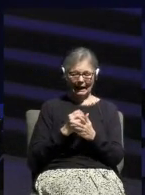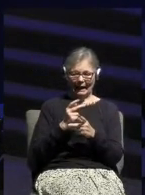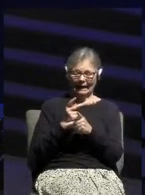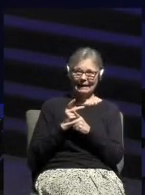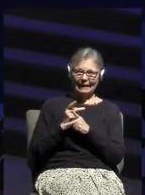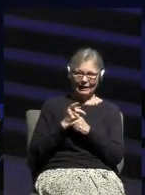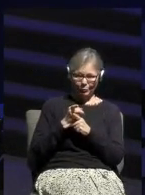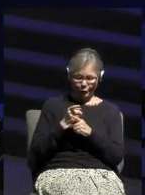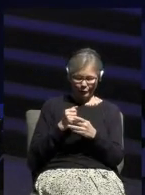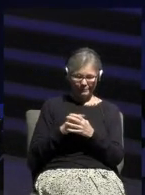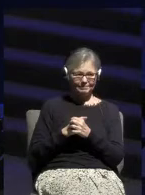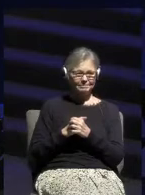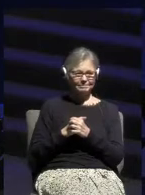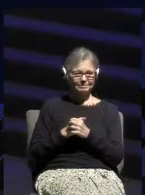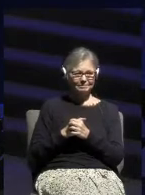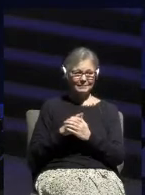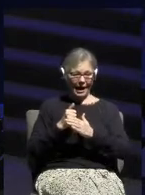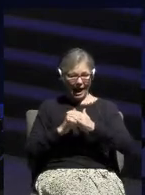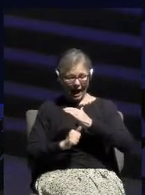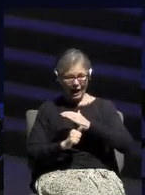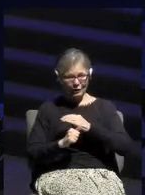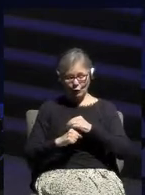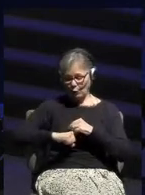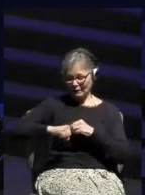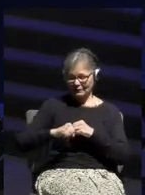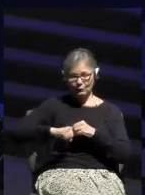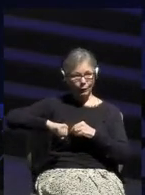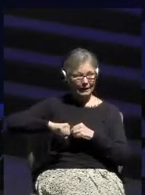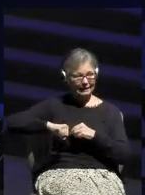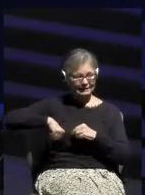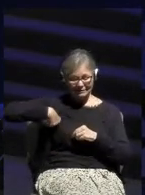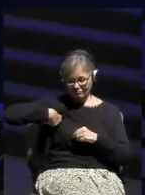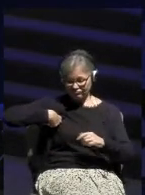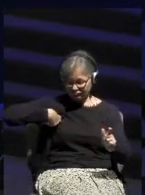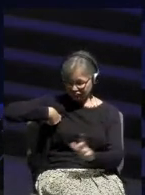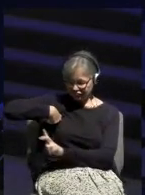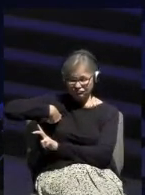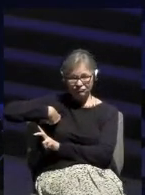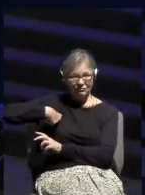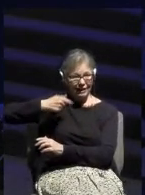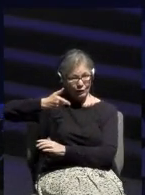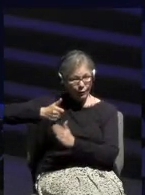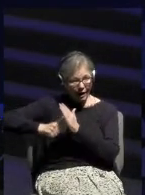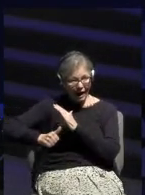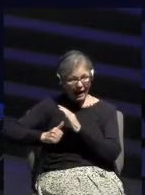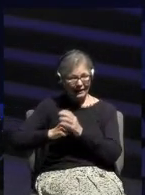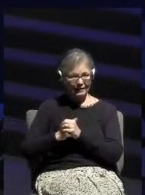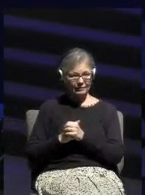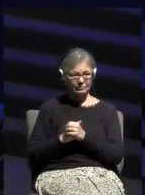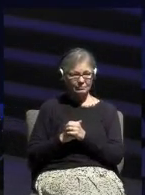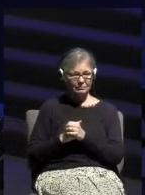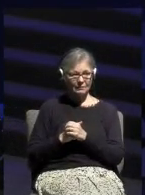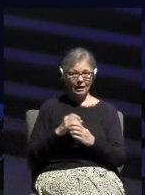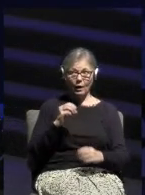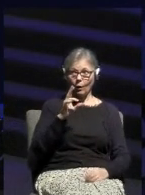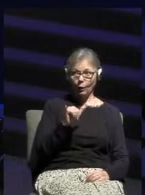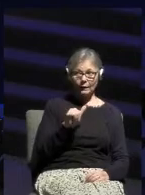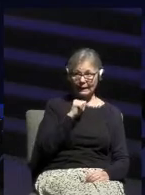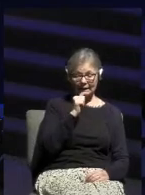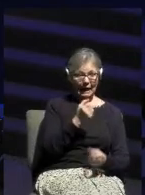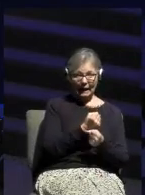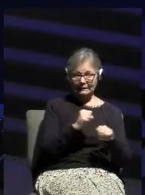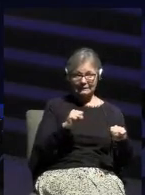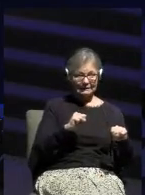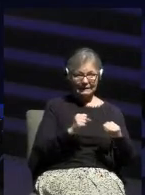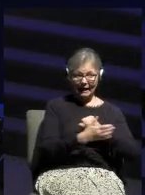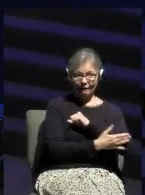them. Under His wings and His feathers does He hide you. Hallelujah. She's in a very unsafe country on